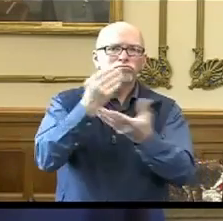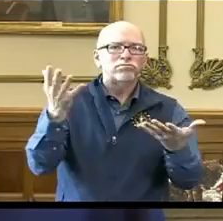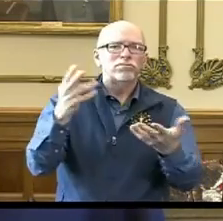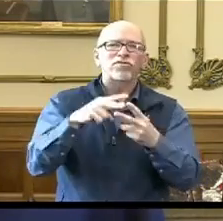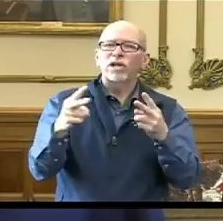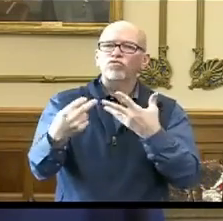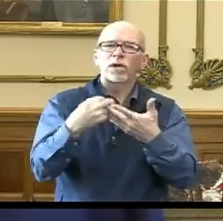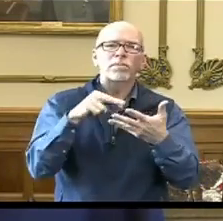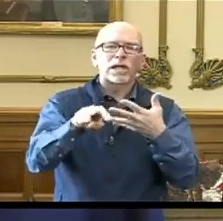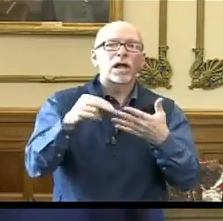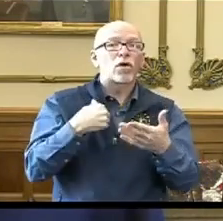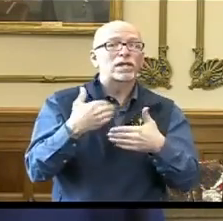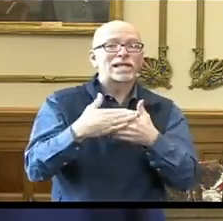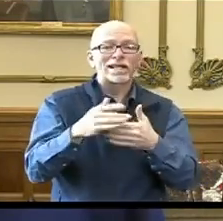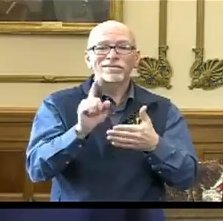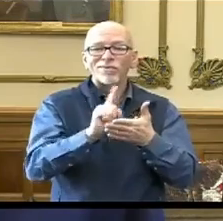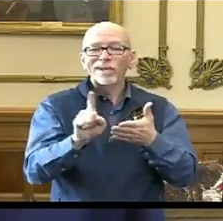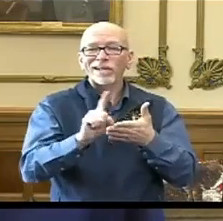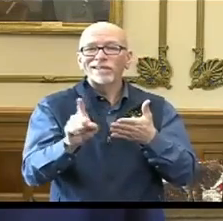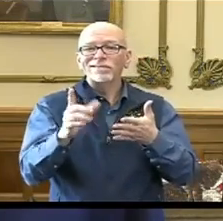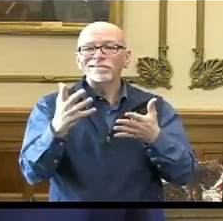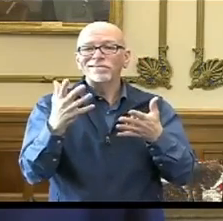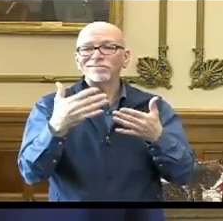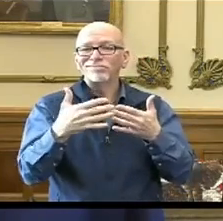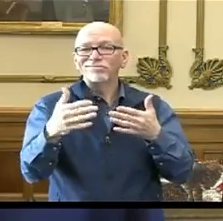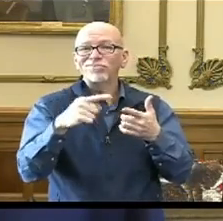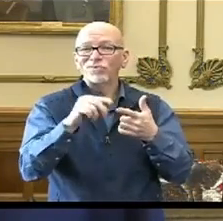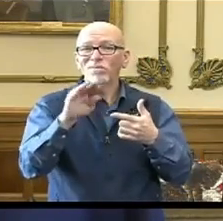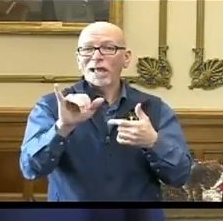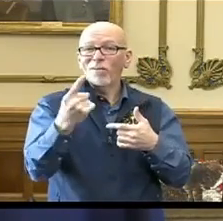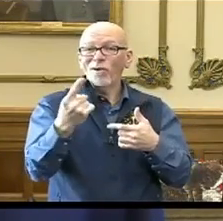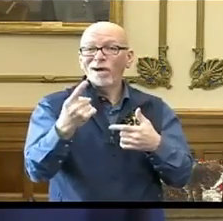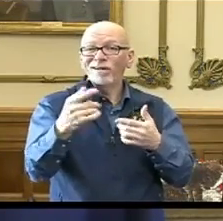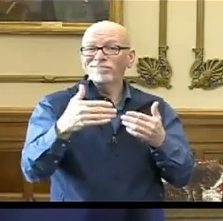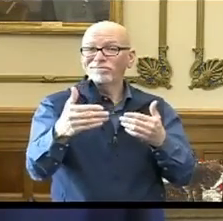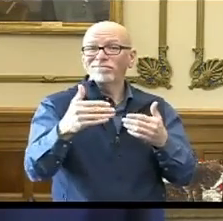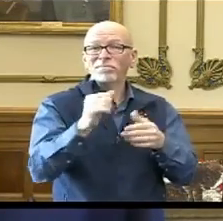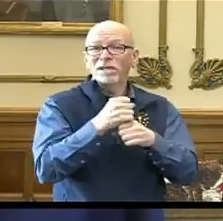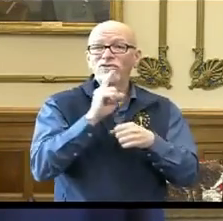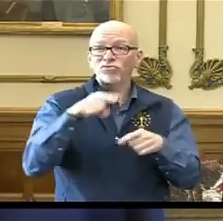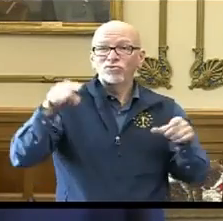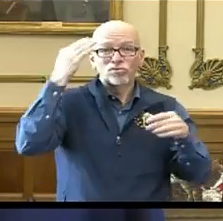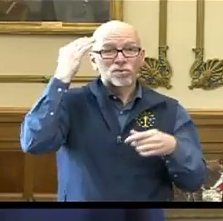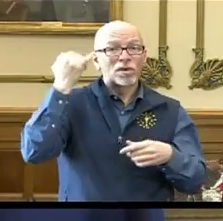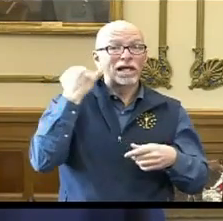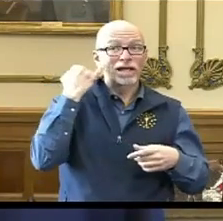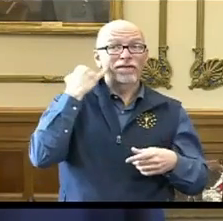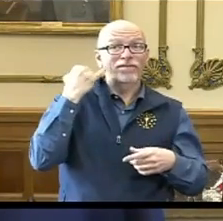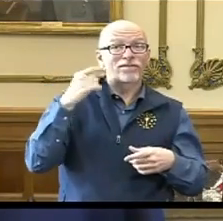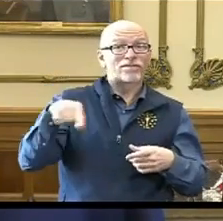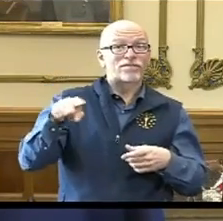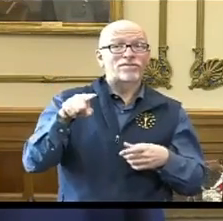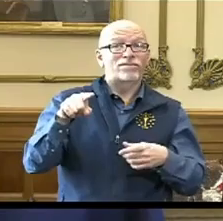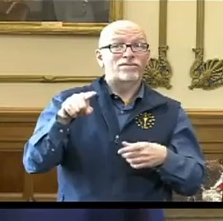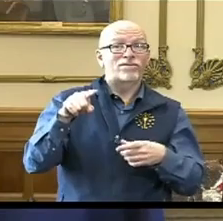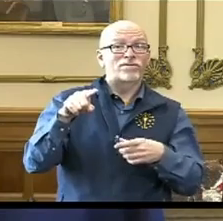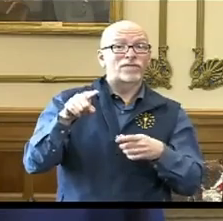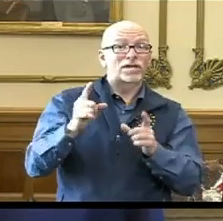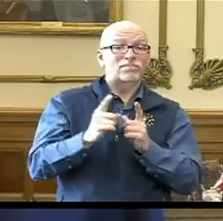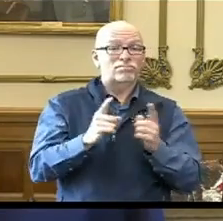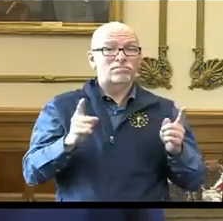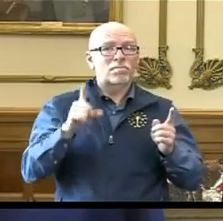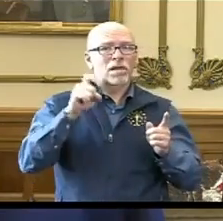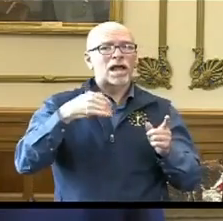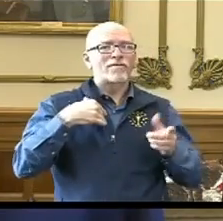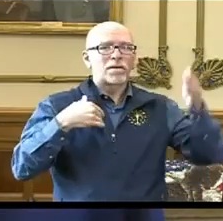our next week leading up to May 1, to make sure that that if you're a certain distance, you need a